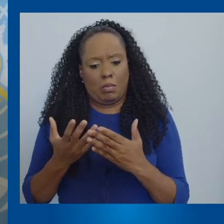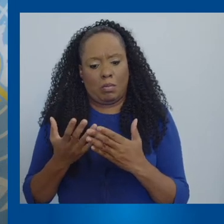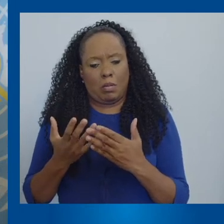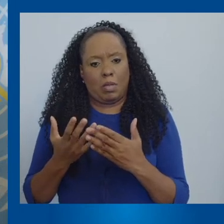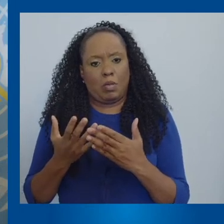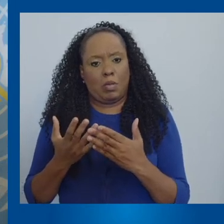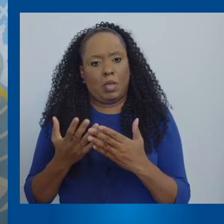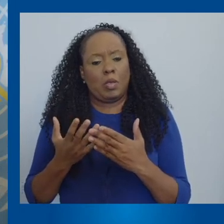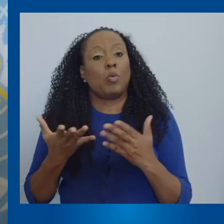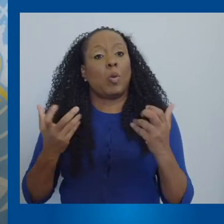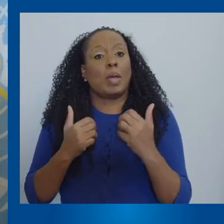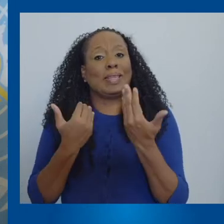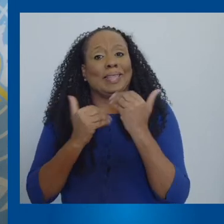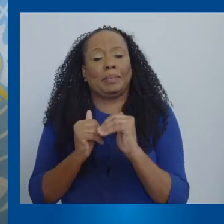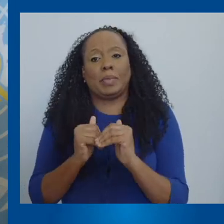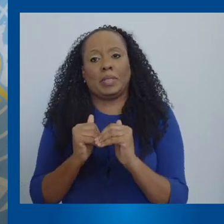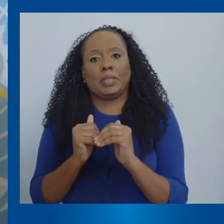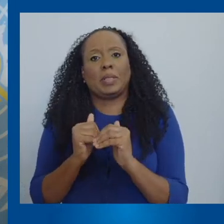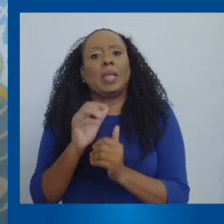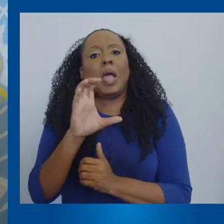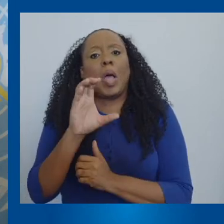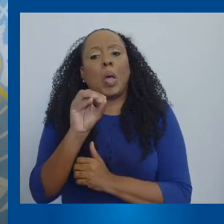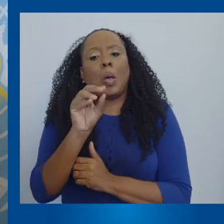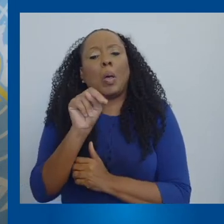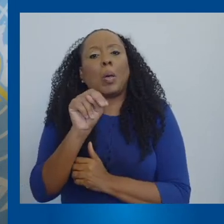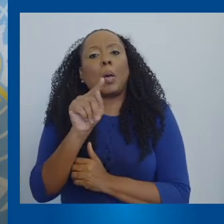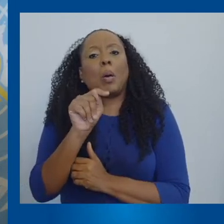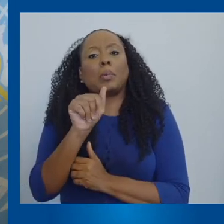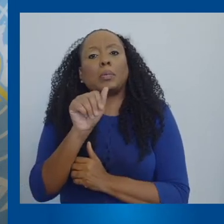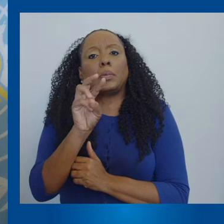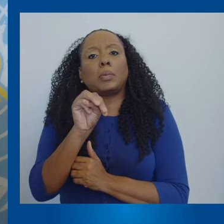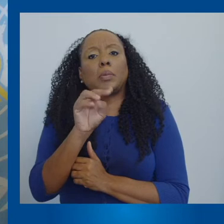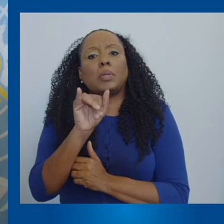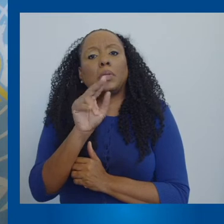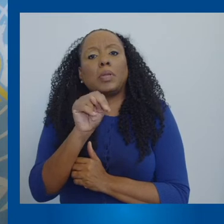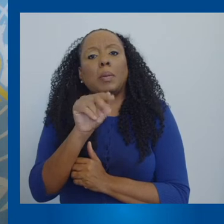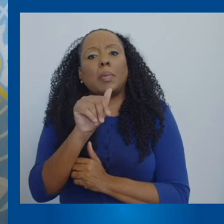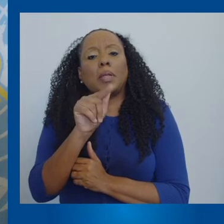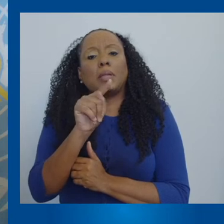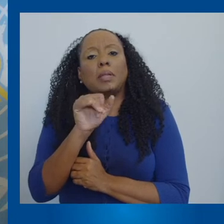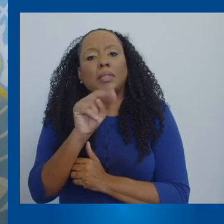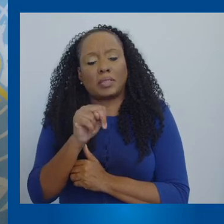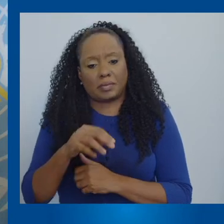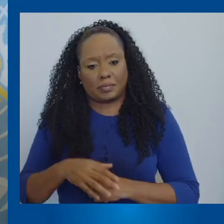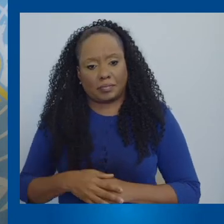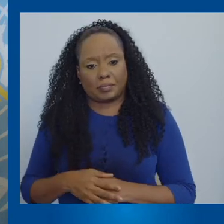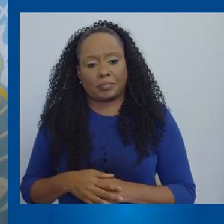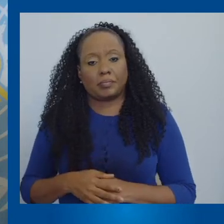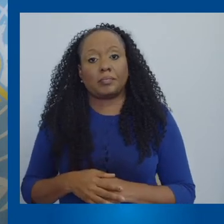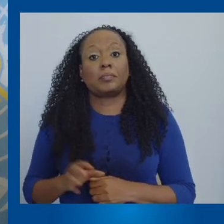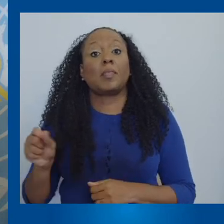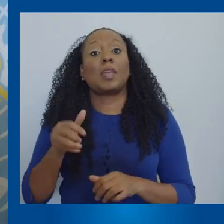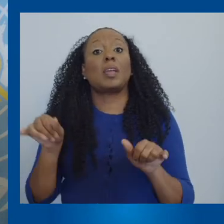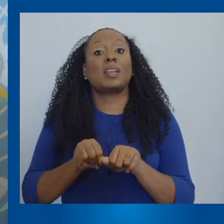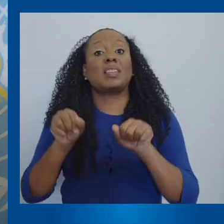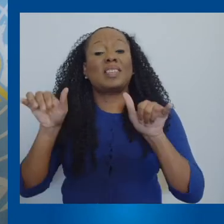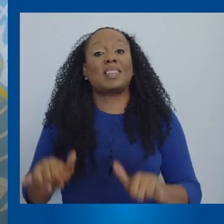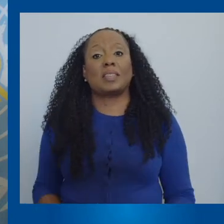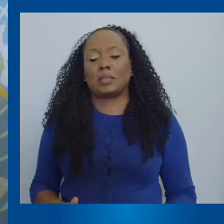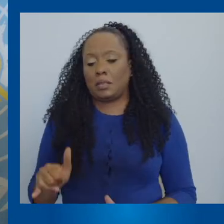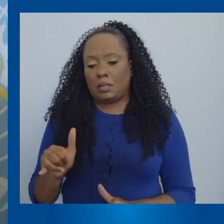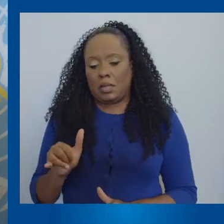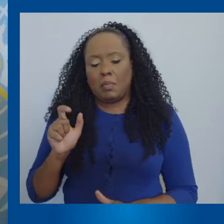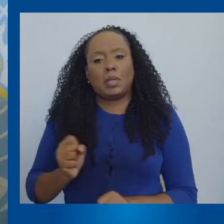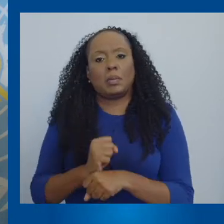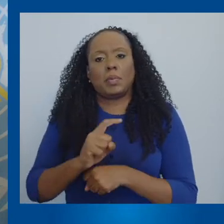environmental contamination. Municipal systems must improve their treatment of wastewater, which is currently too often discharged